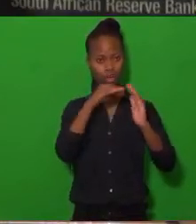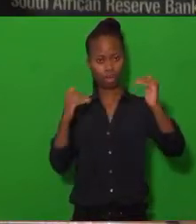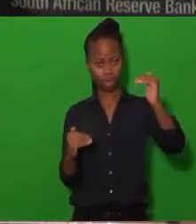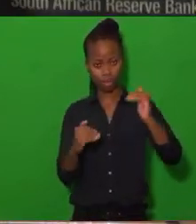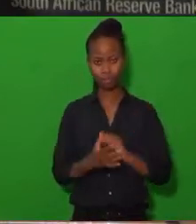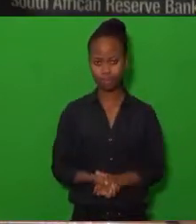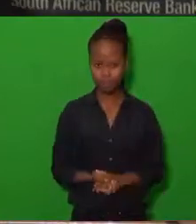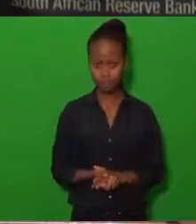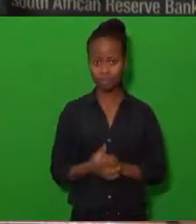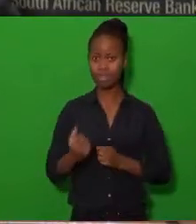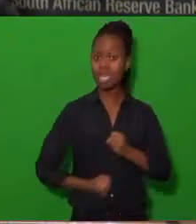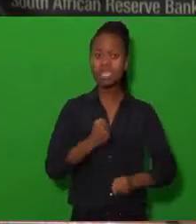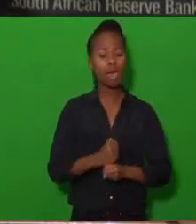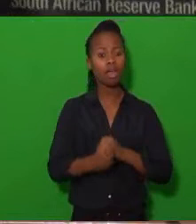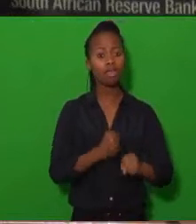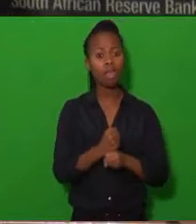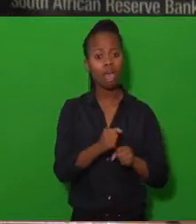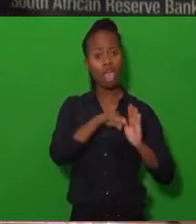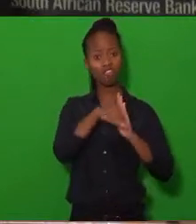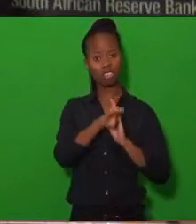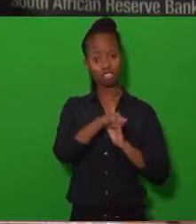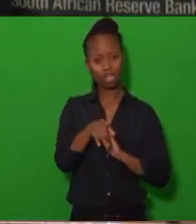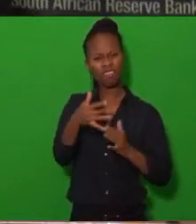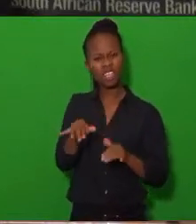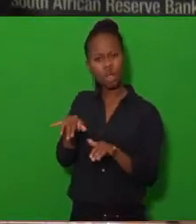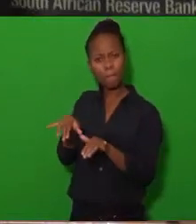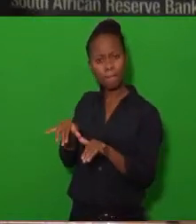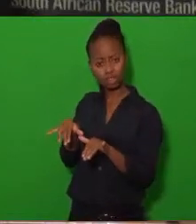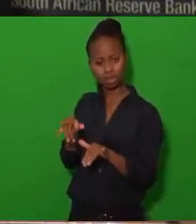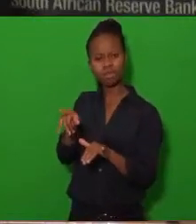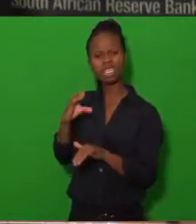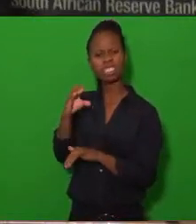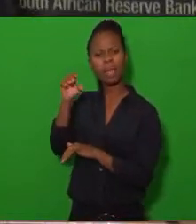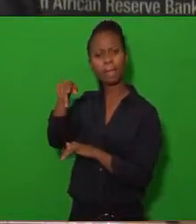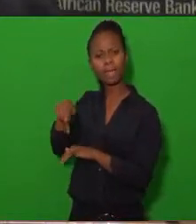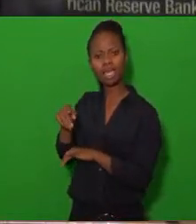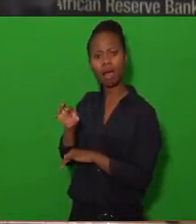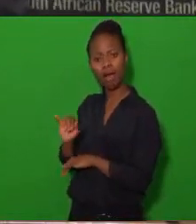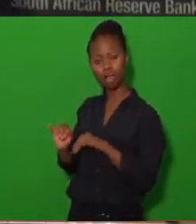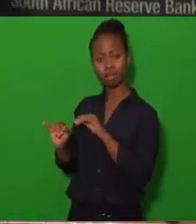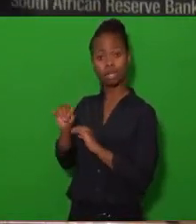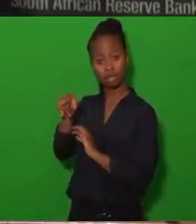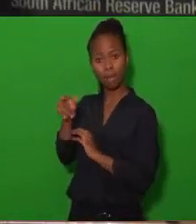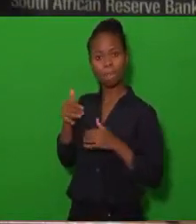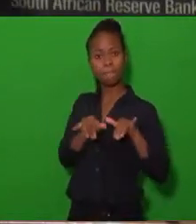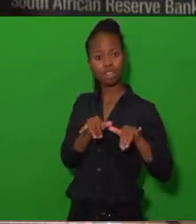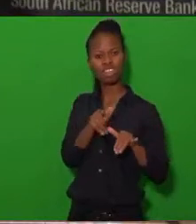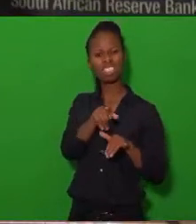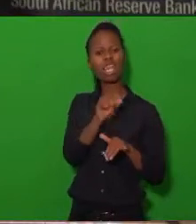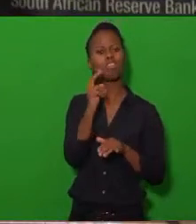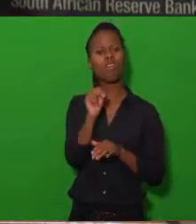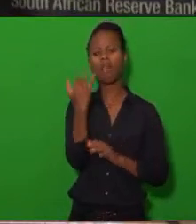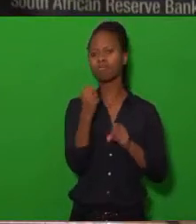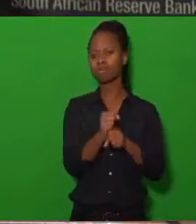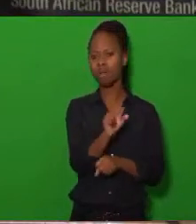inflation rate, as measured by the headline Consumer Price Index, was 3.6% in November.